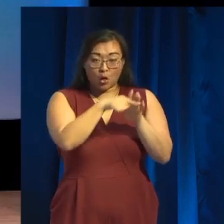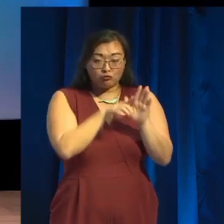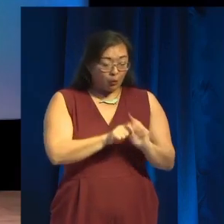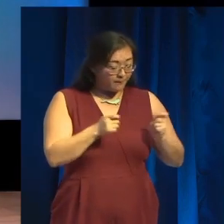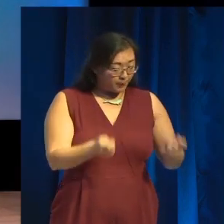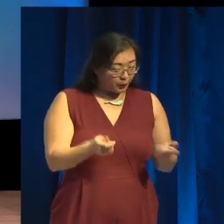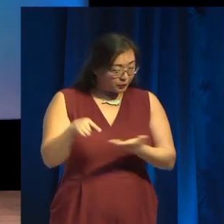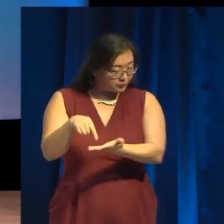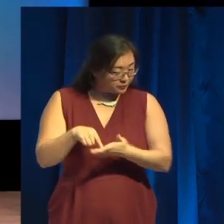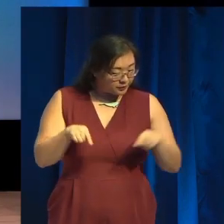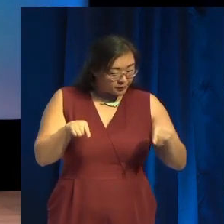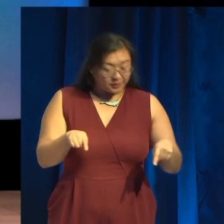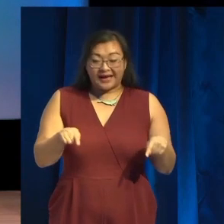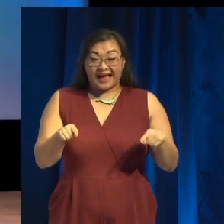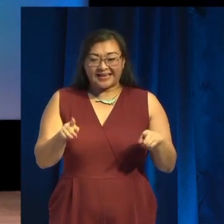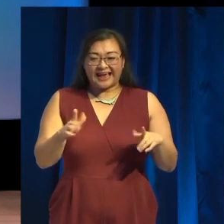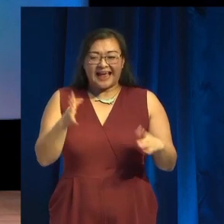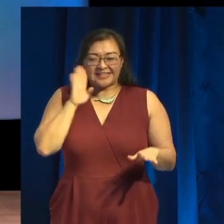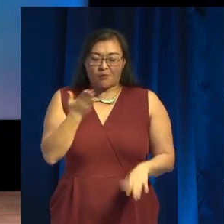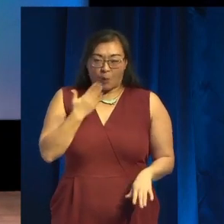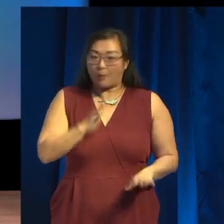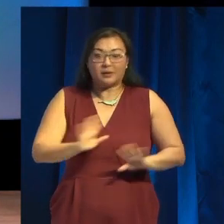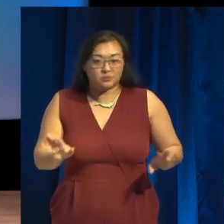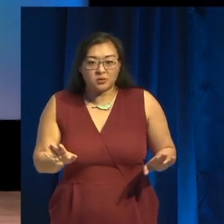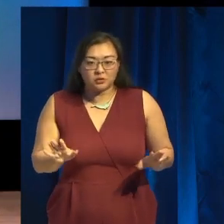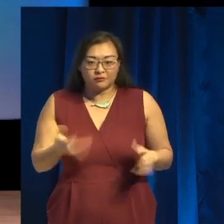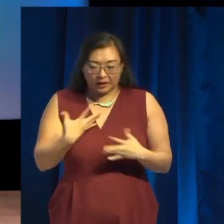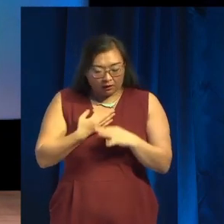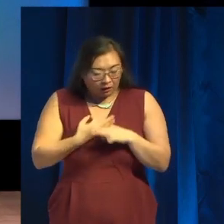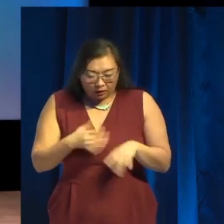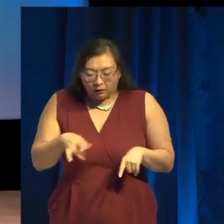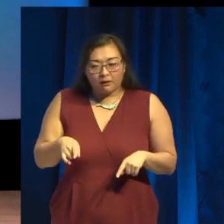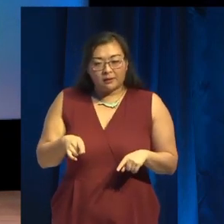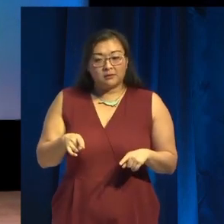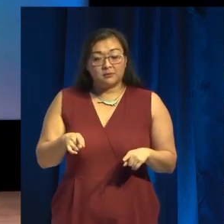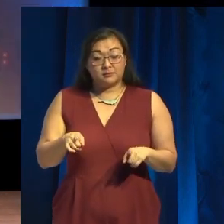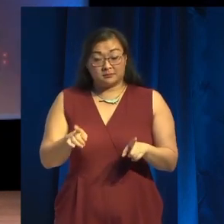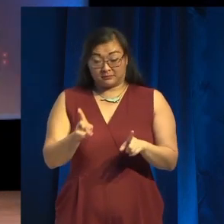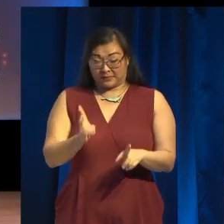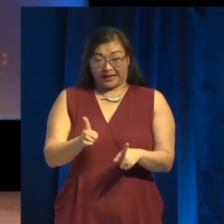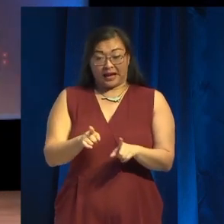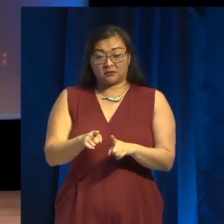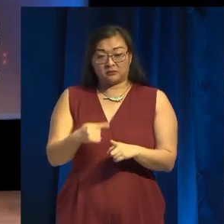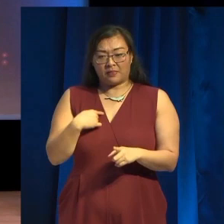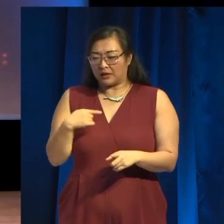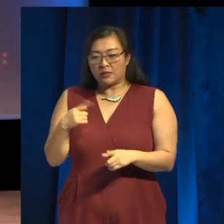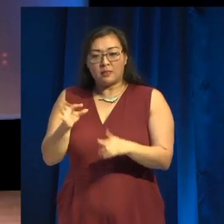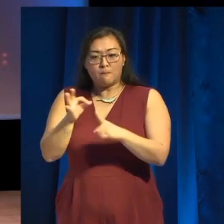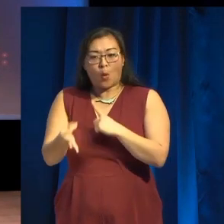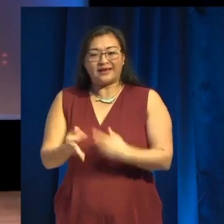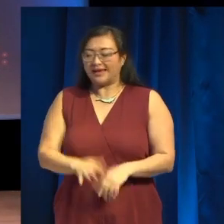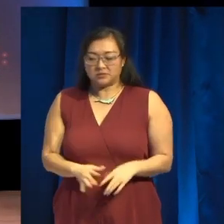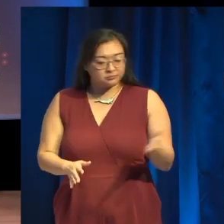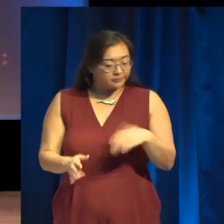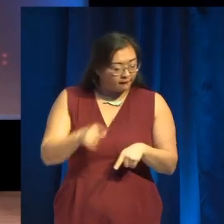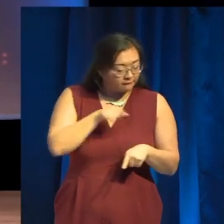sounds. And but in my opinion, again, this is not the point. The point is that you